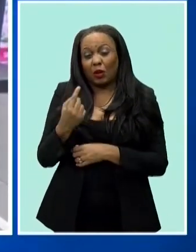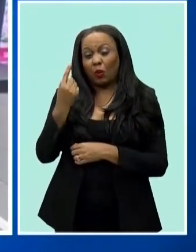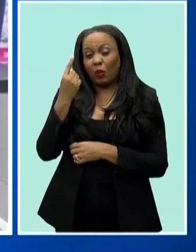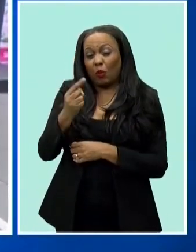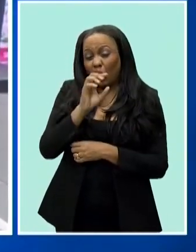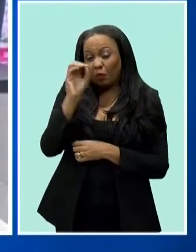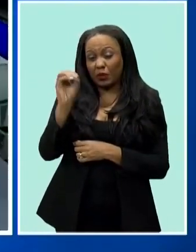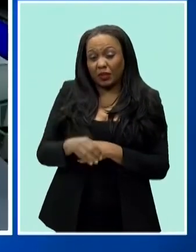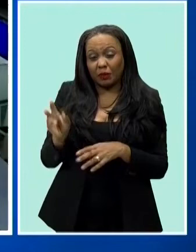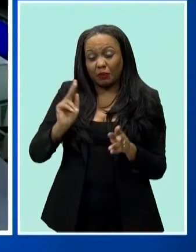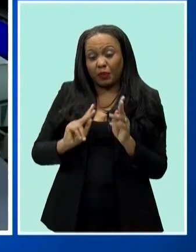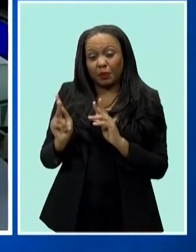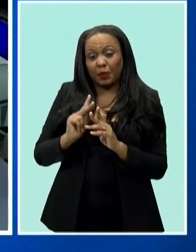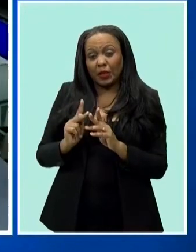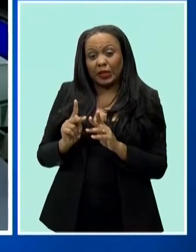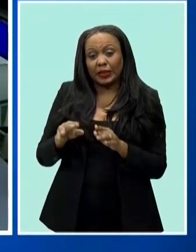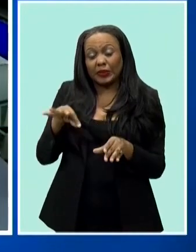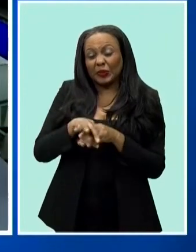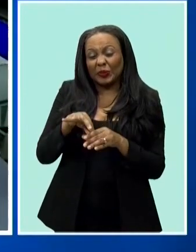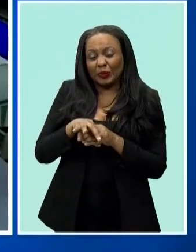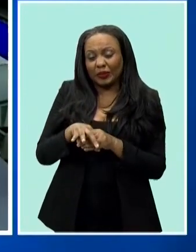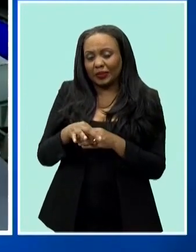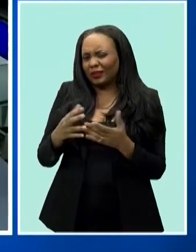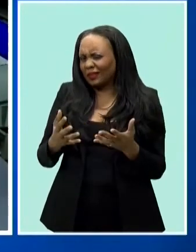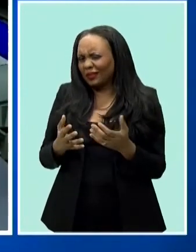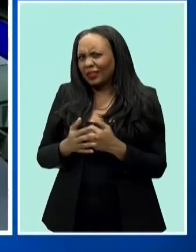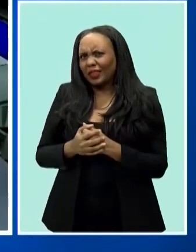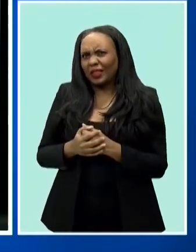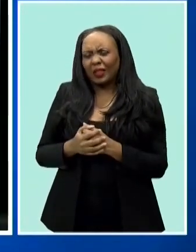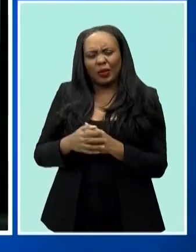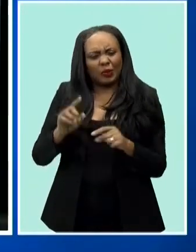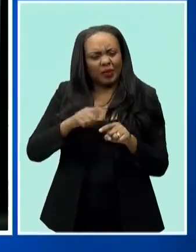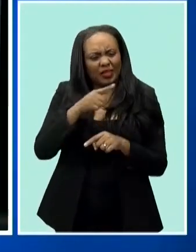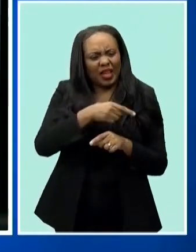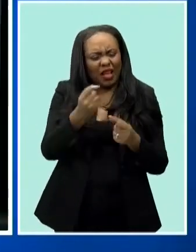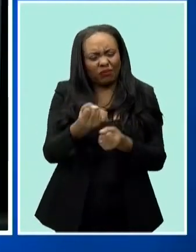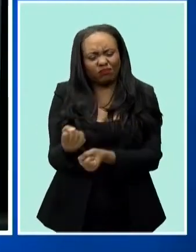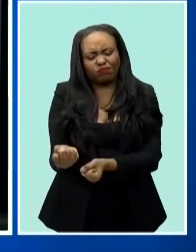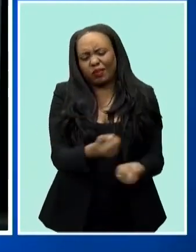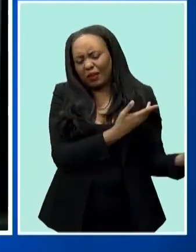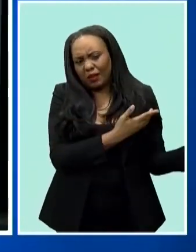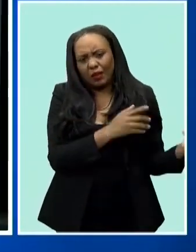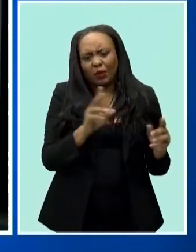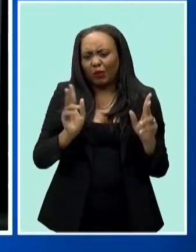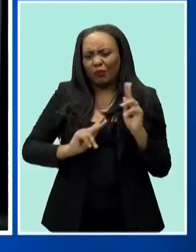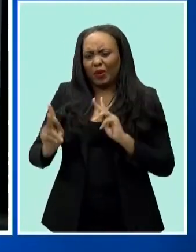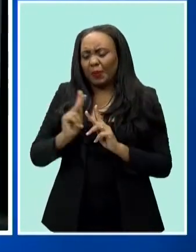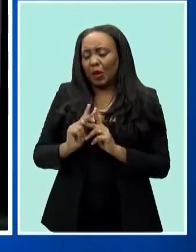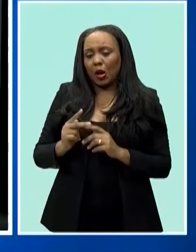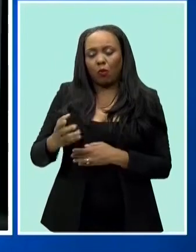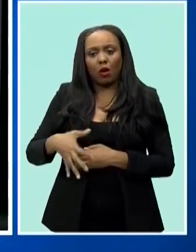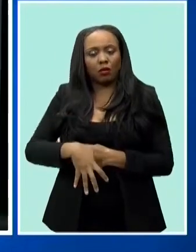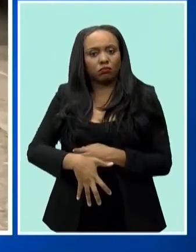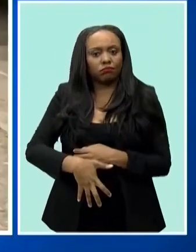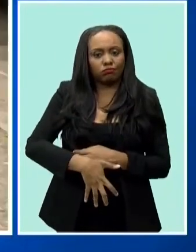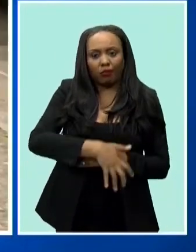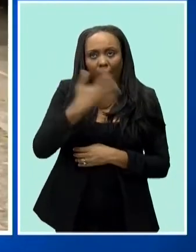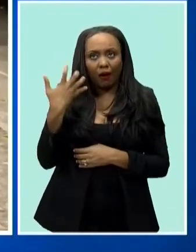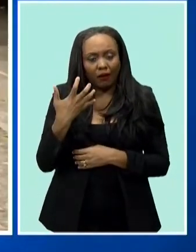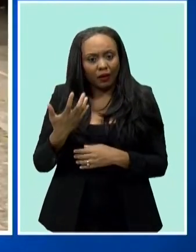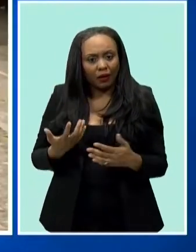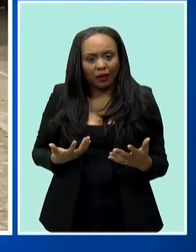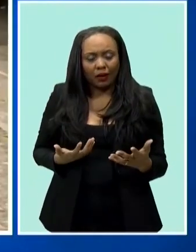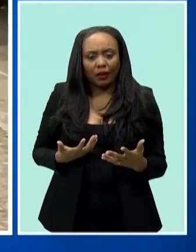electorate participated. Scrapping the proposal altogether not only angered investors, it swept markets downward. How